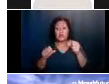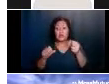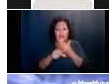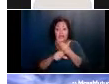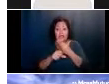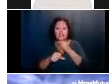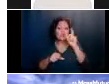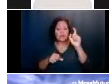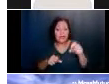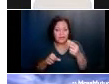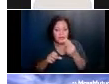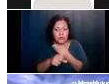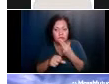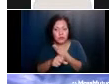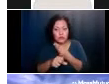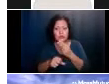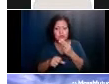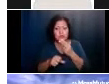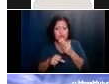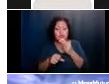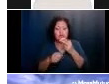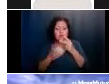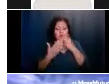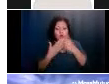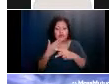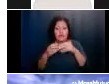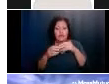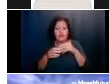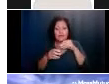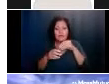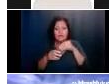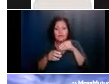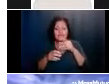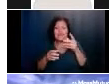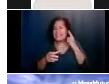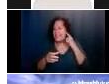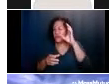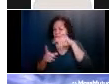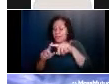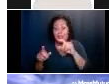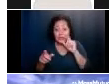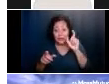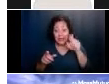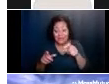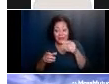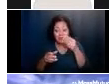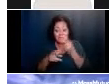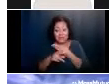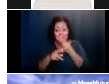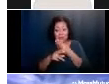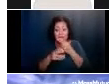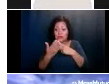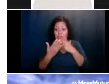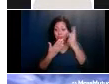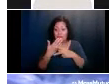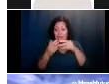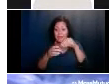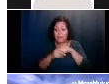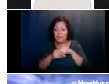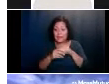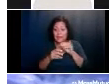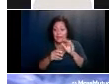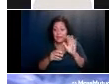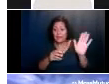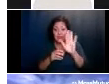not have to use the program. It sounds a little strange, but you do not have to use the program of